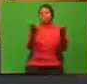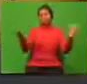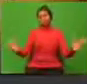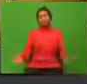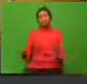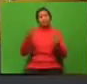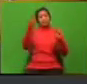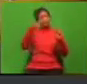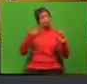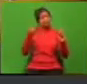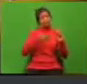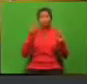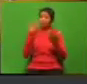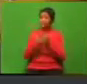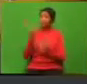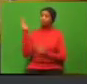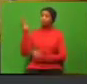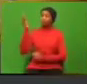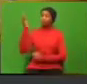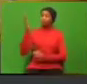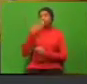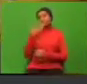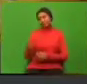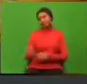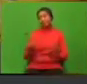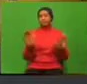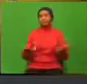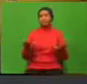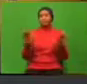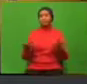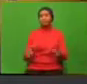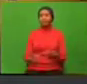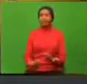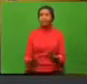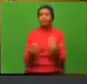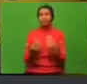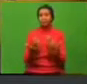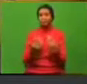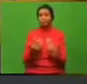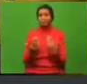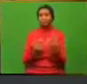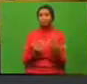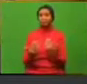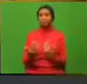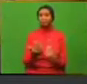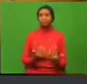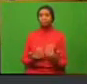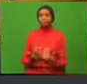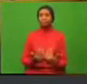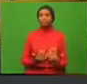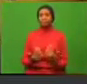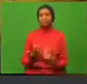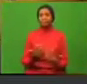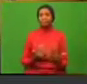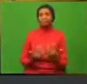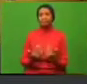allow the speaker on the podium to proceed? Honorable member, you have your point of order.